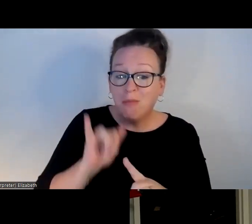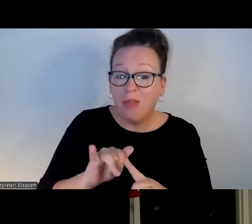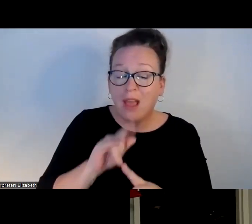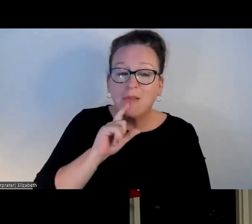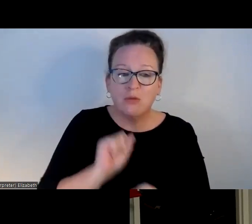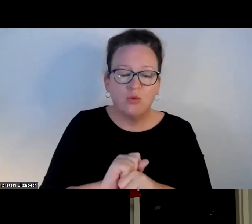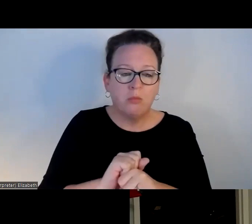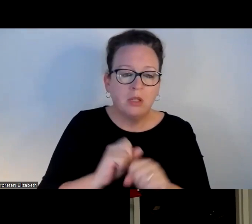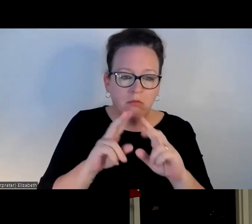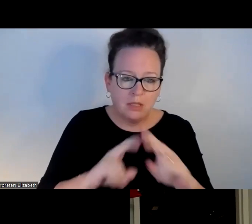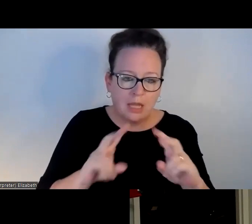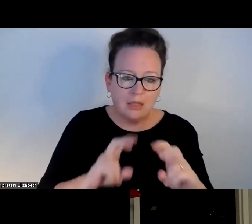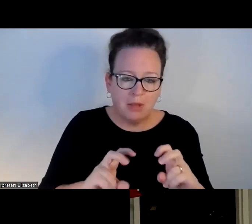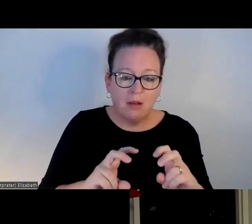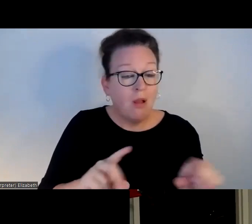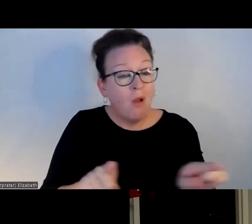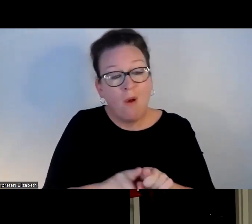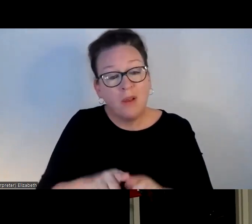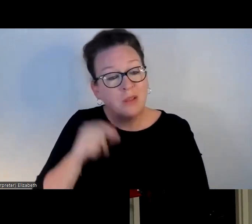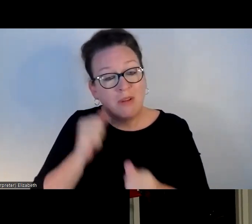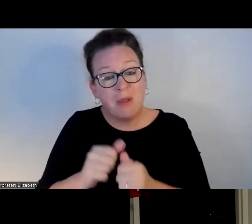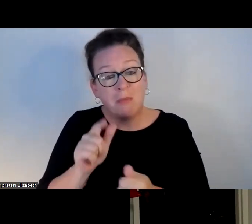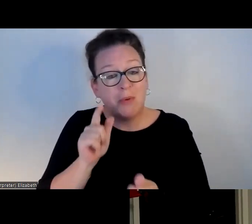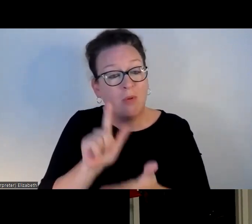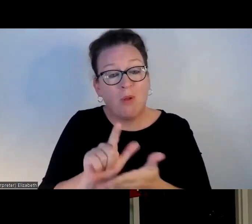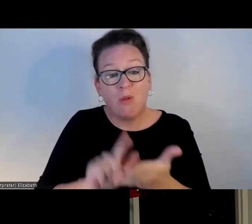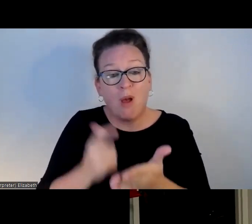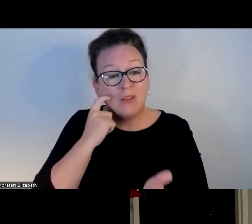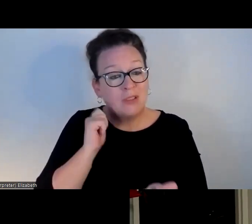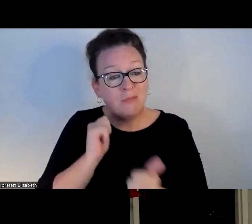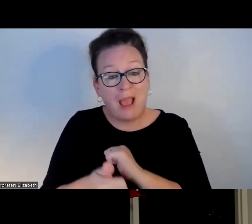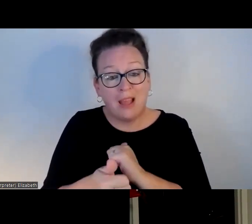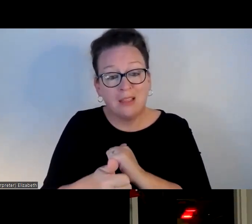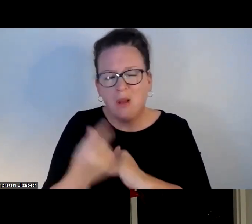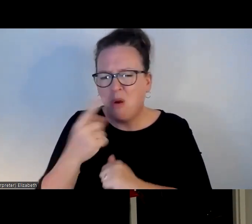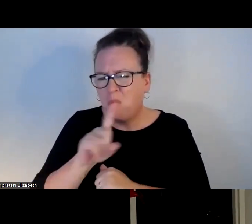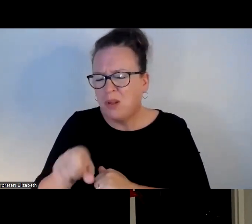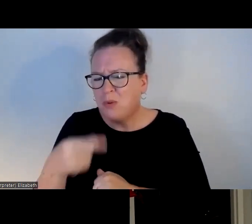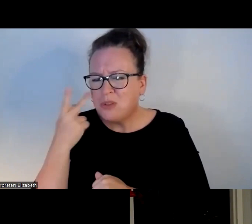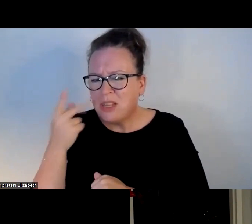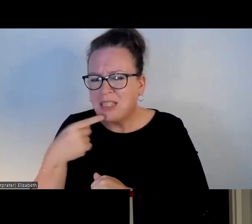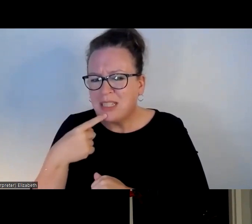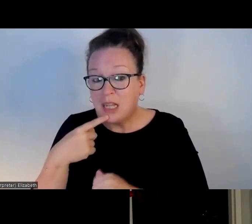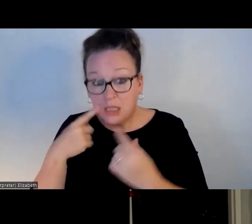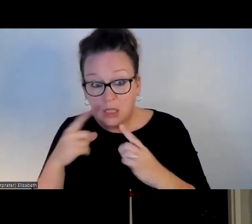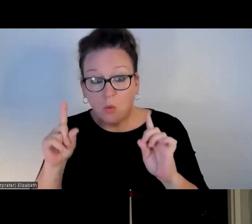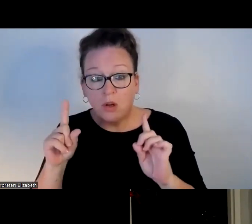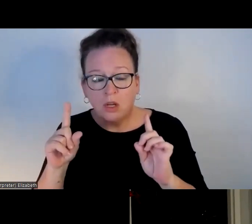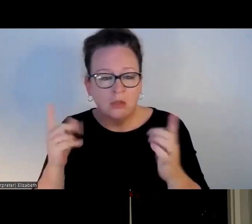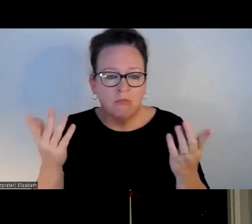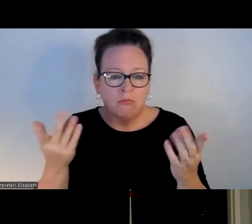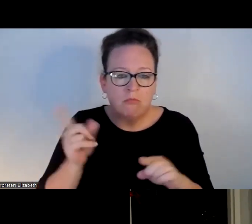law. I mean, again, it's just passed. So one of the questions is, does it work, right? Is it accomplishing what we want? We can't answer that yet. It